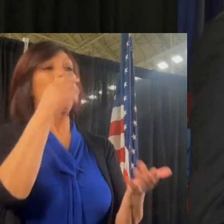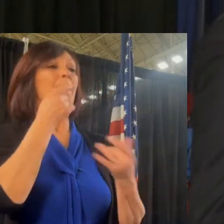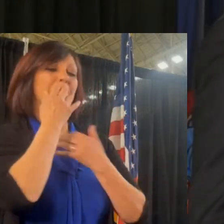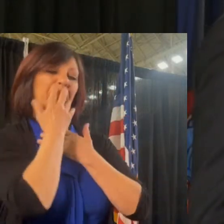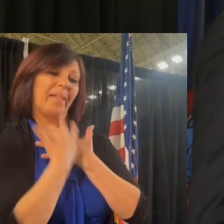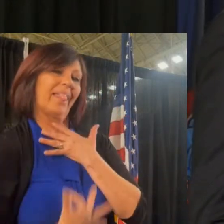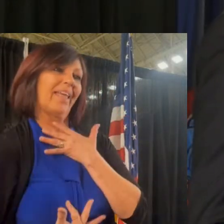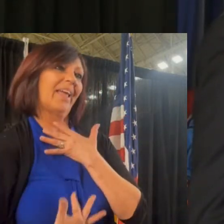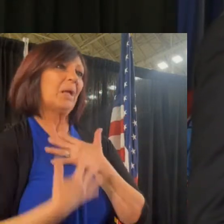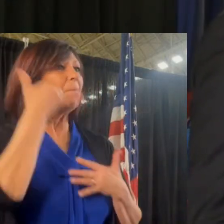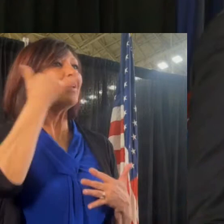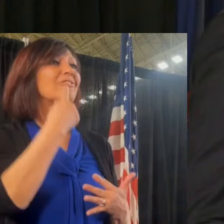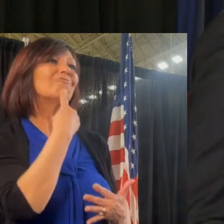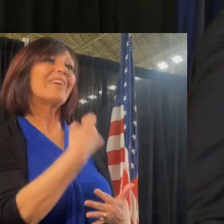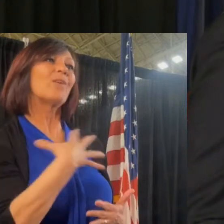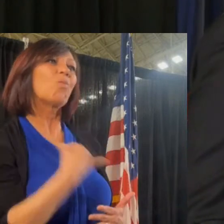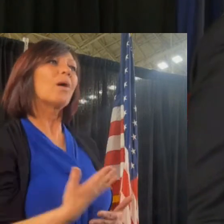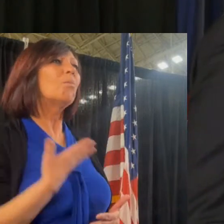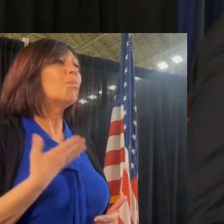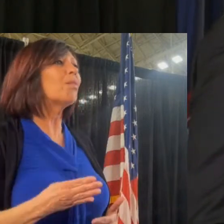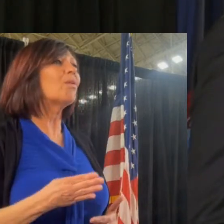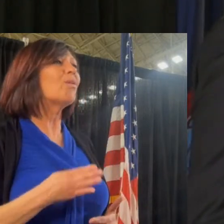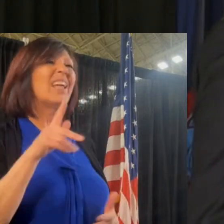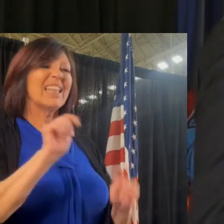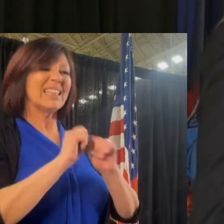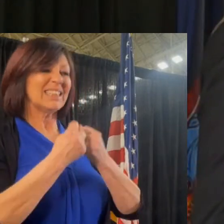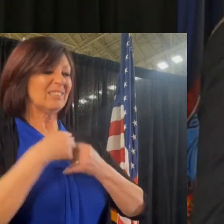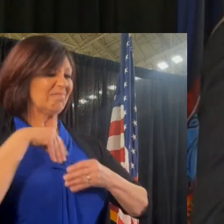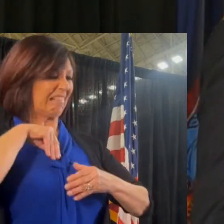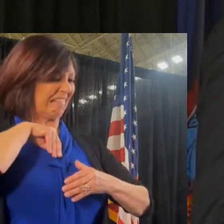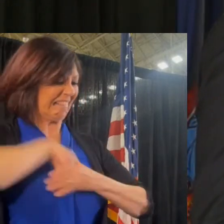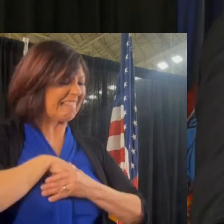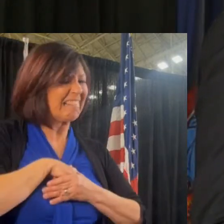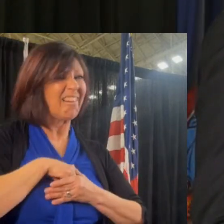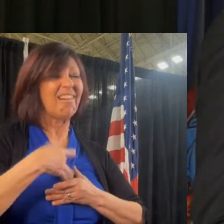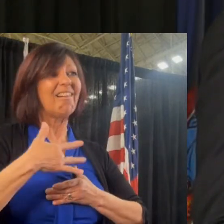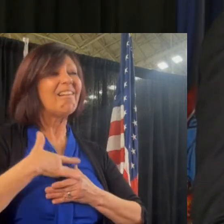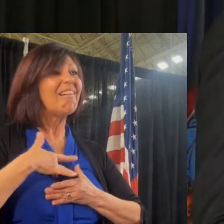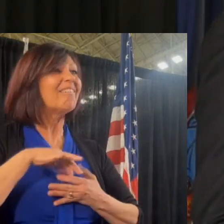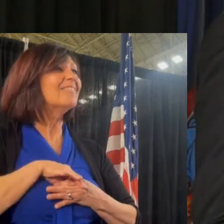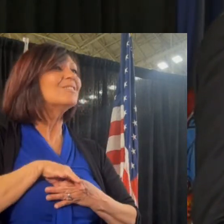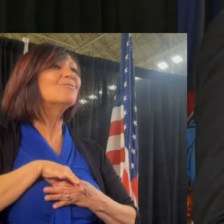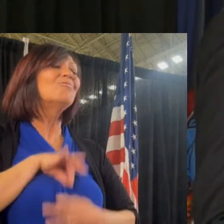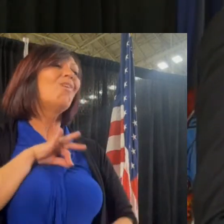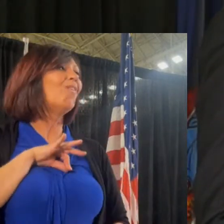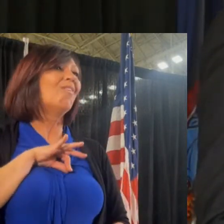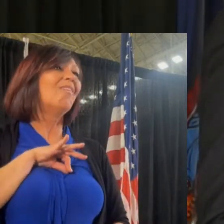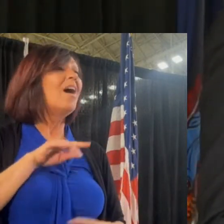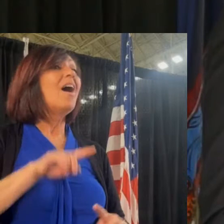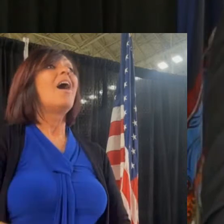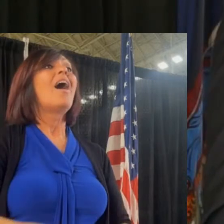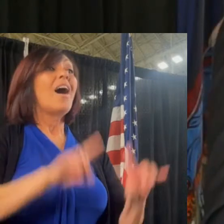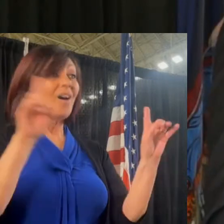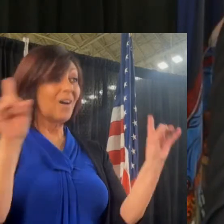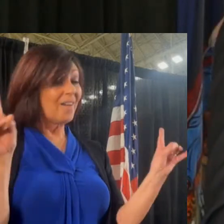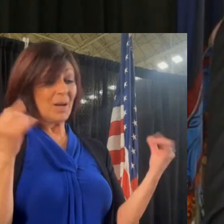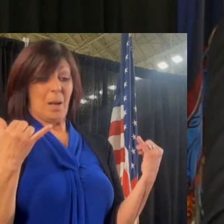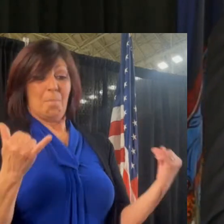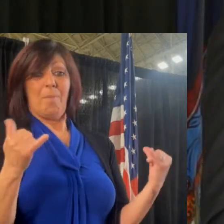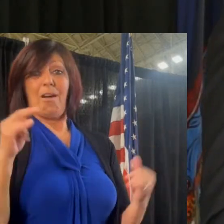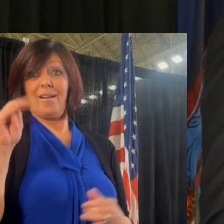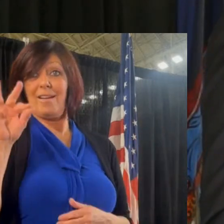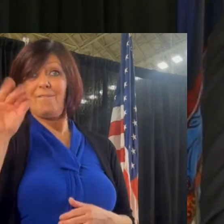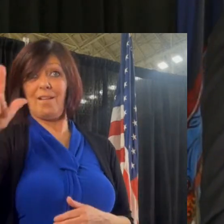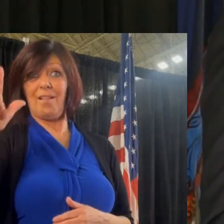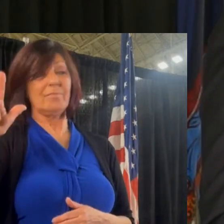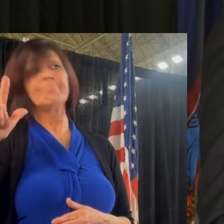blue. The team is ingrained in our hearts and our souls. However, the modern NFL is one where there is